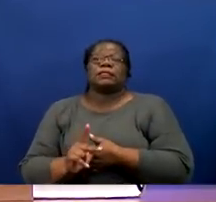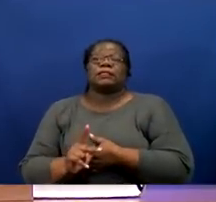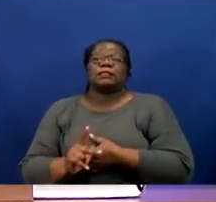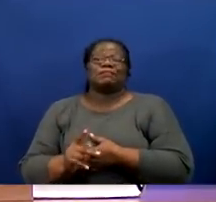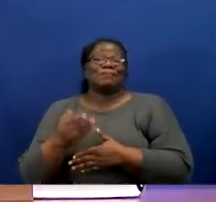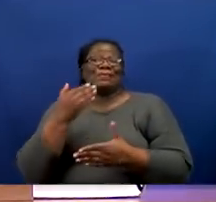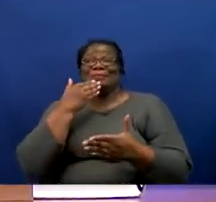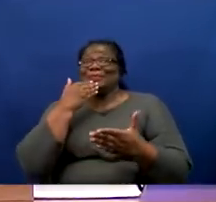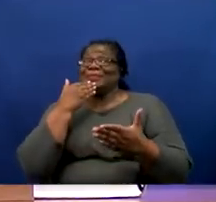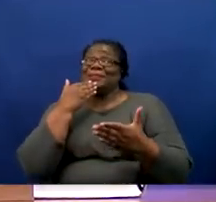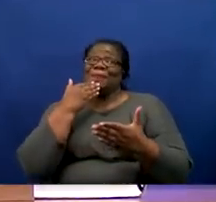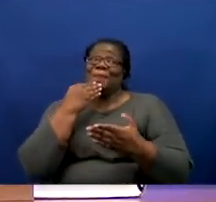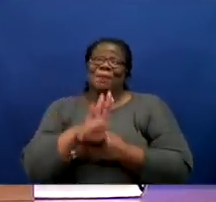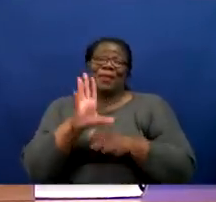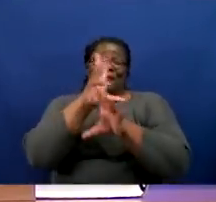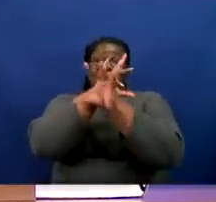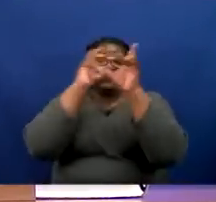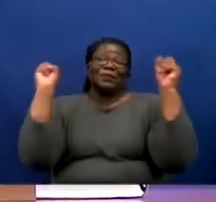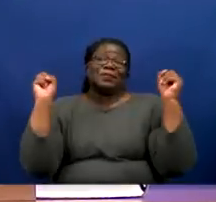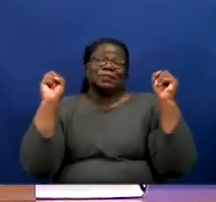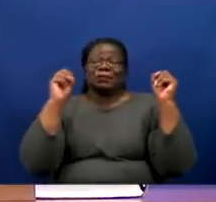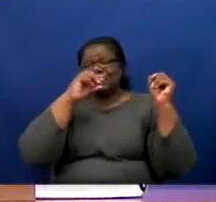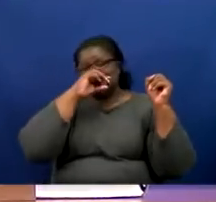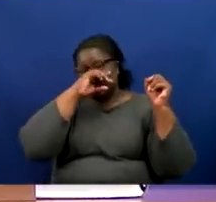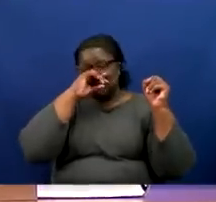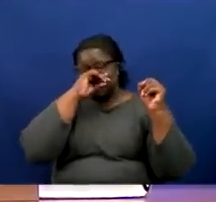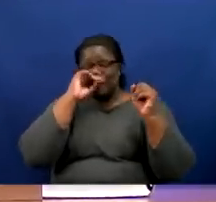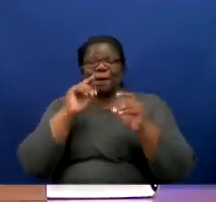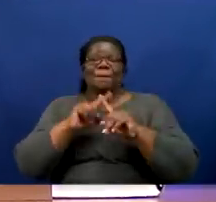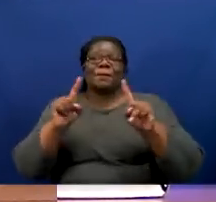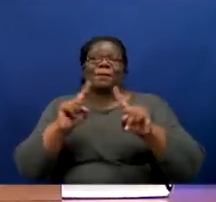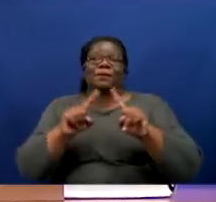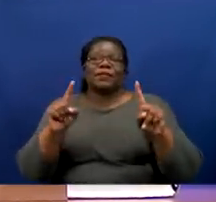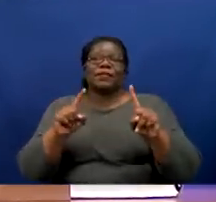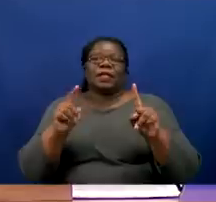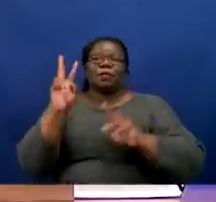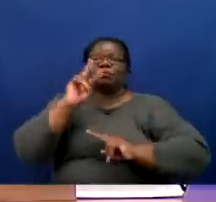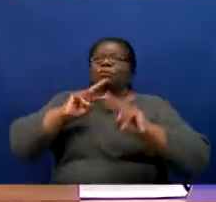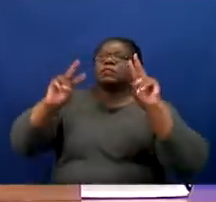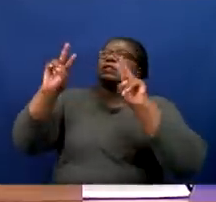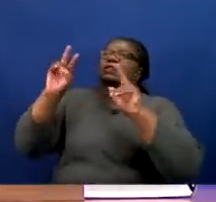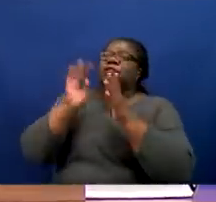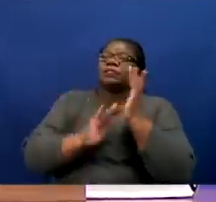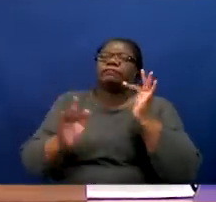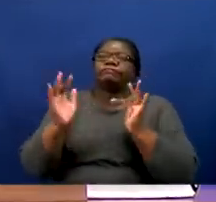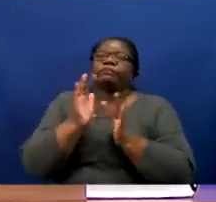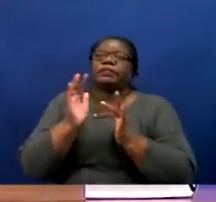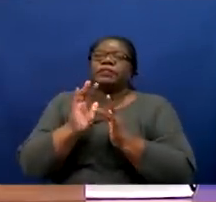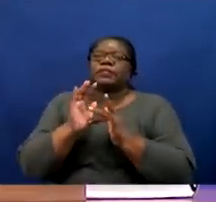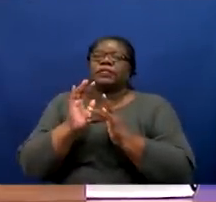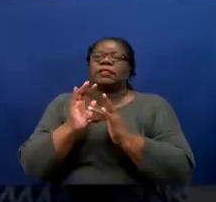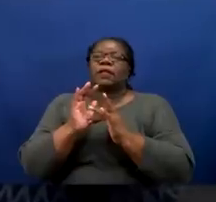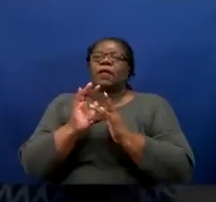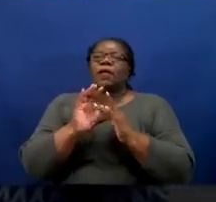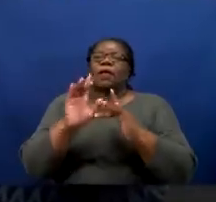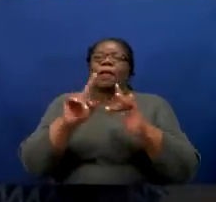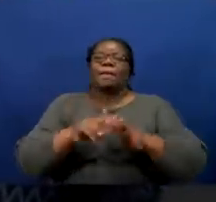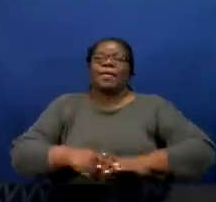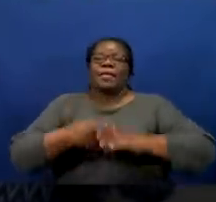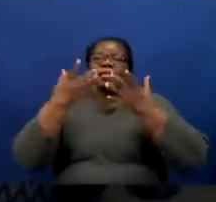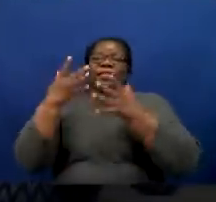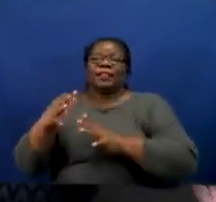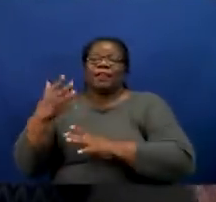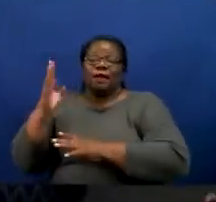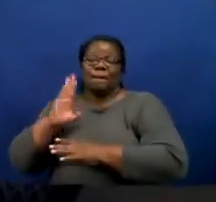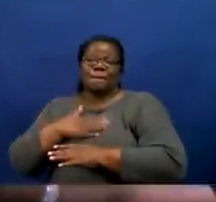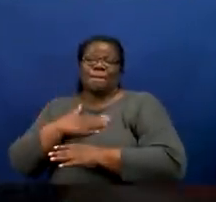bad presidents, we may have had some bad politicians, but I'm looking to Jesus, the author and finisher of my faith. And